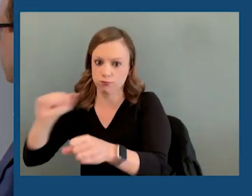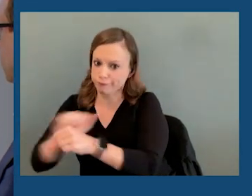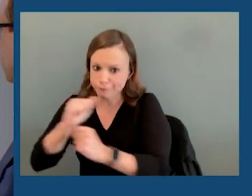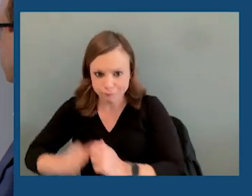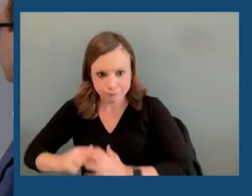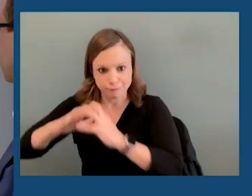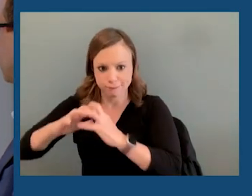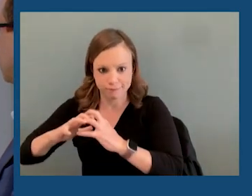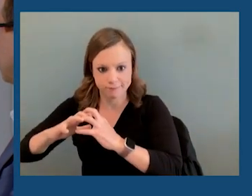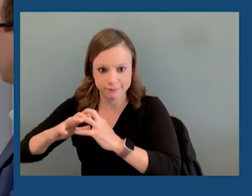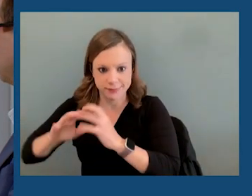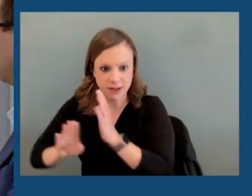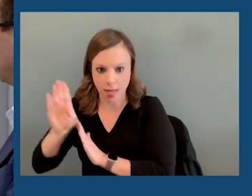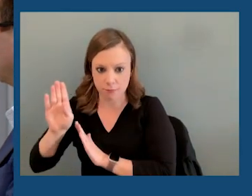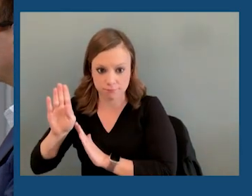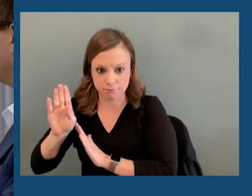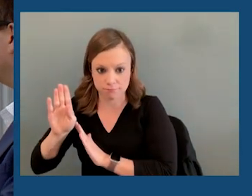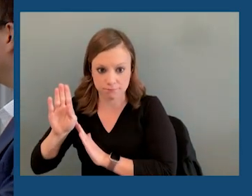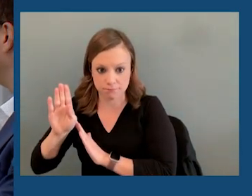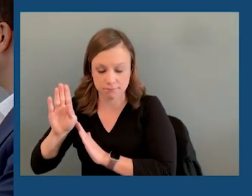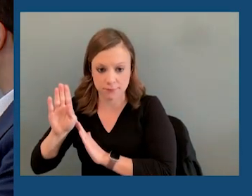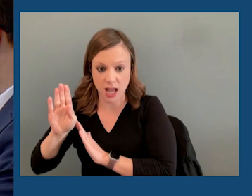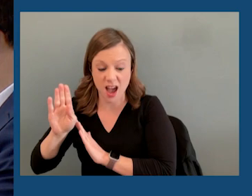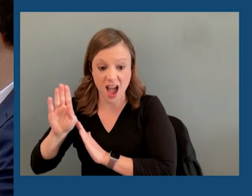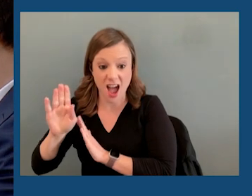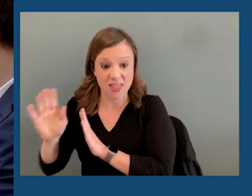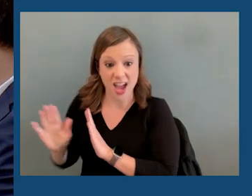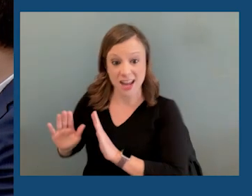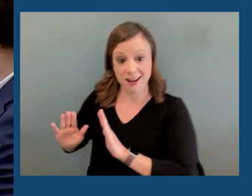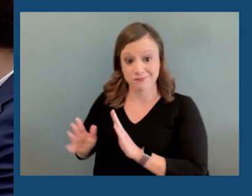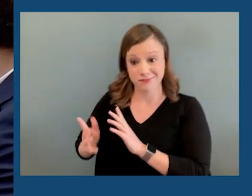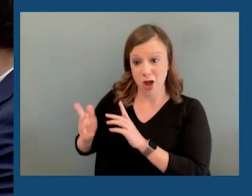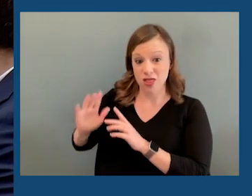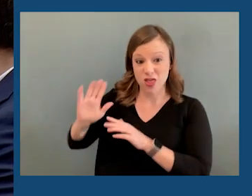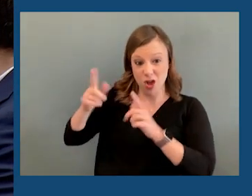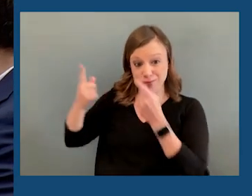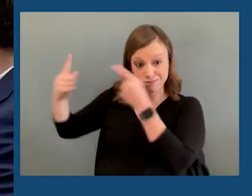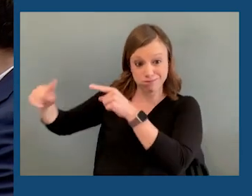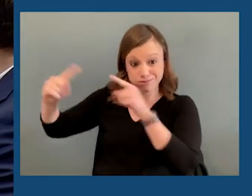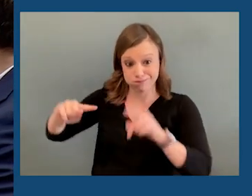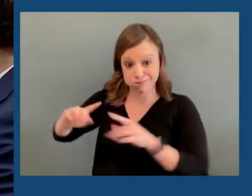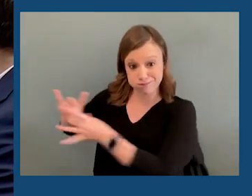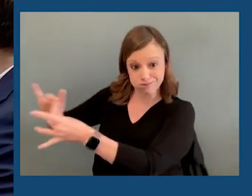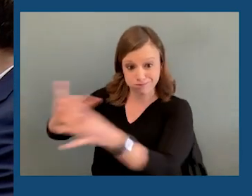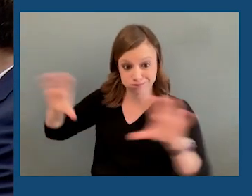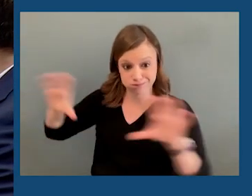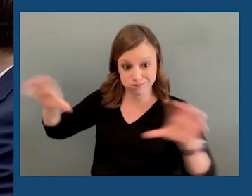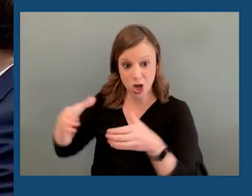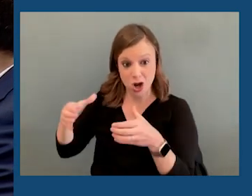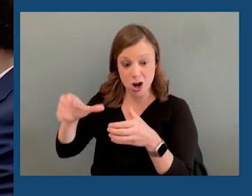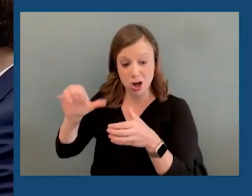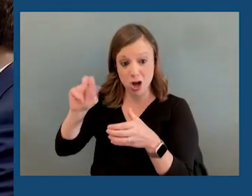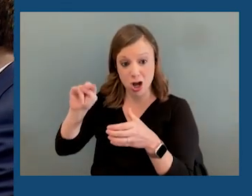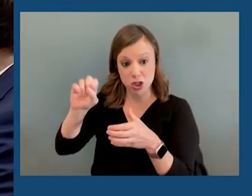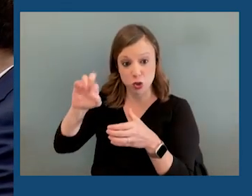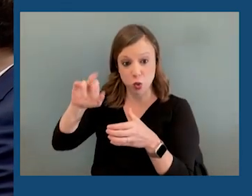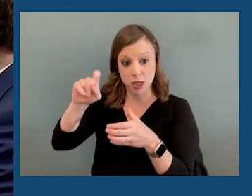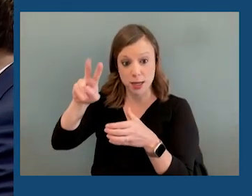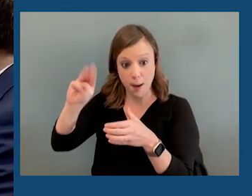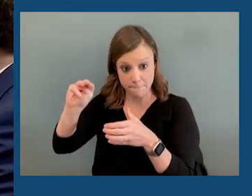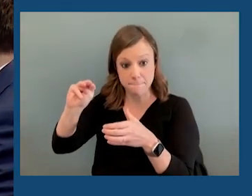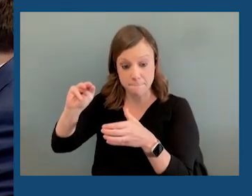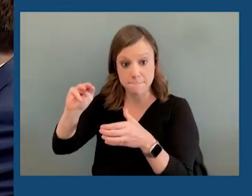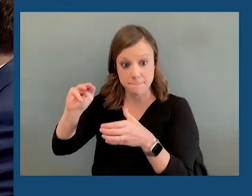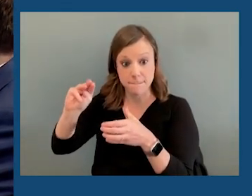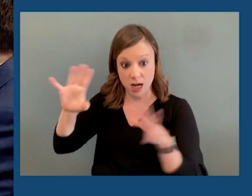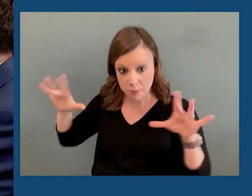collectively, the consortium coming together with state dollars, thank you, Governor Hochul, with private